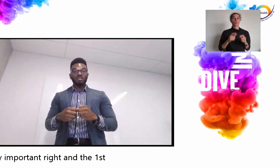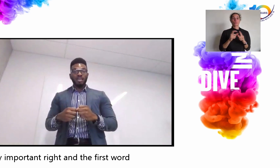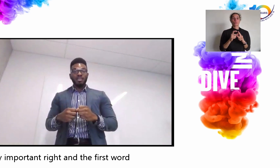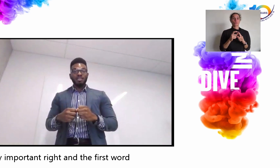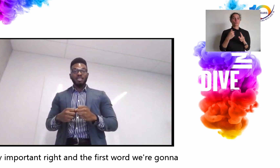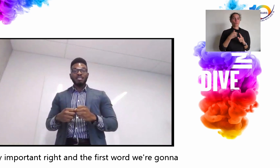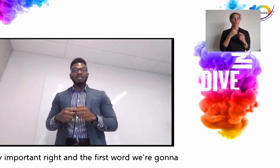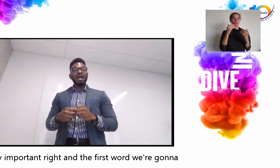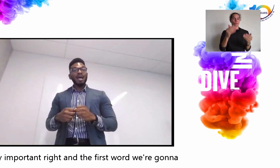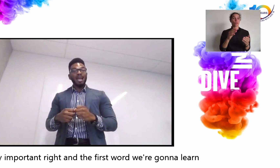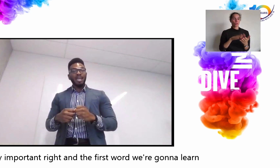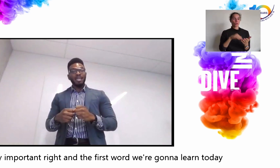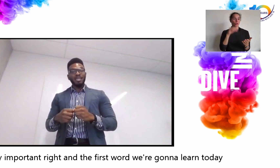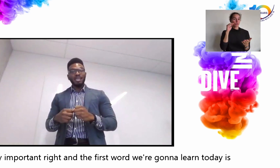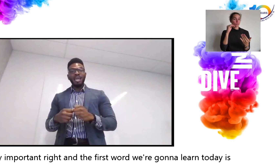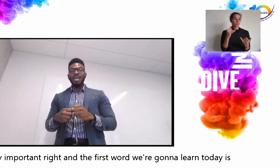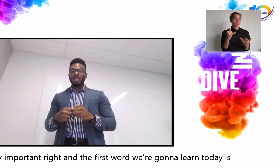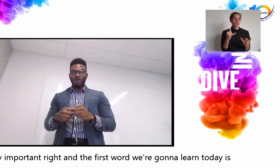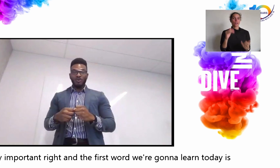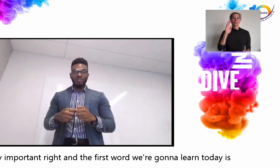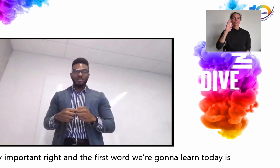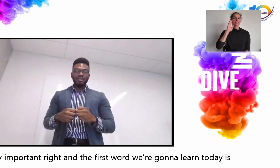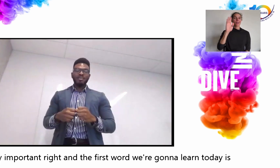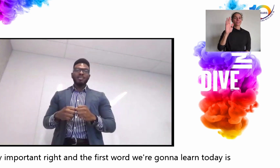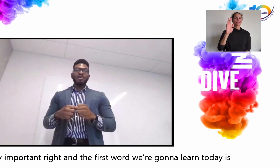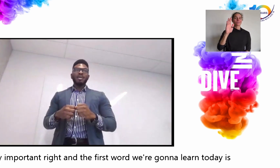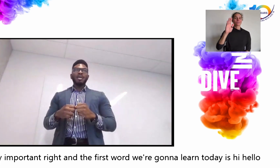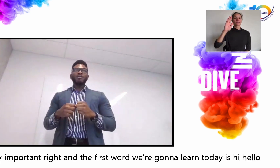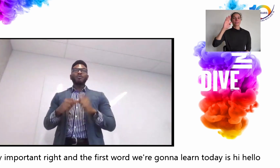learn today is hi, hello.